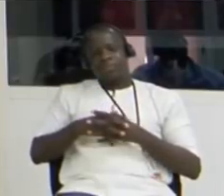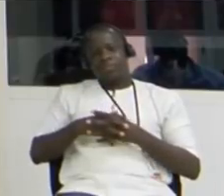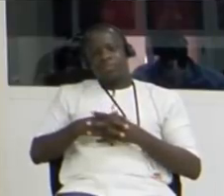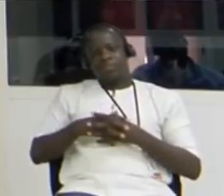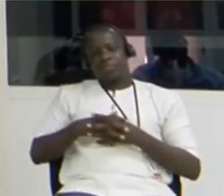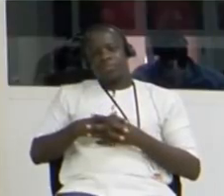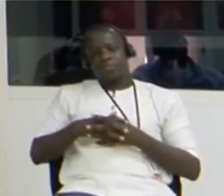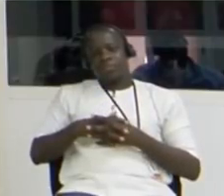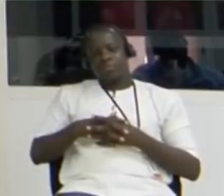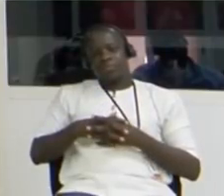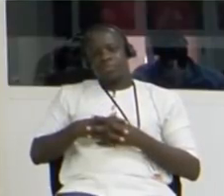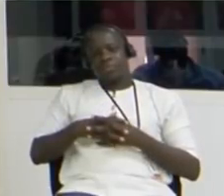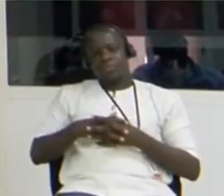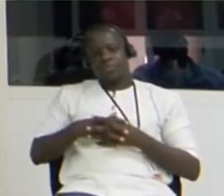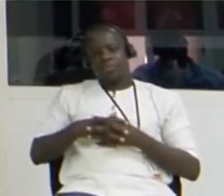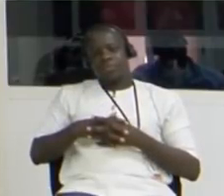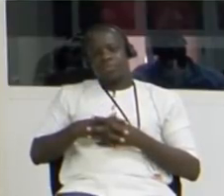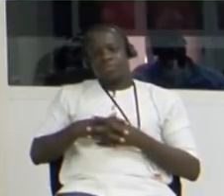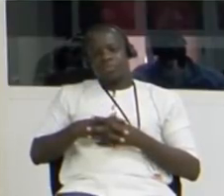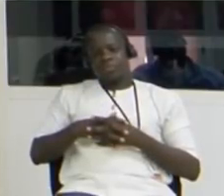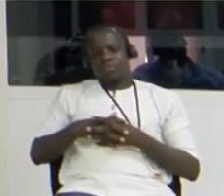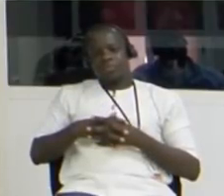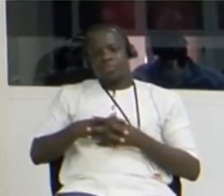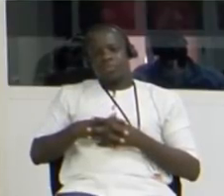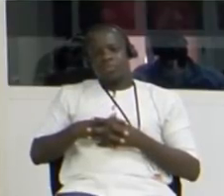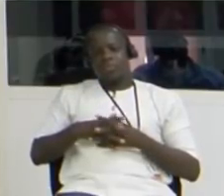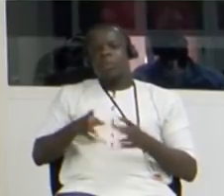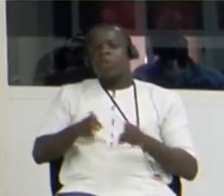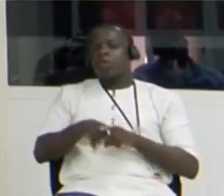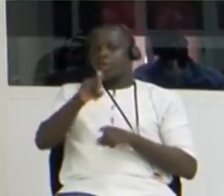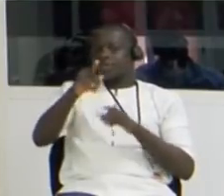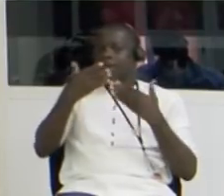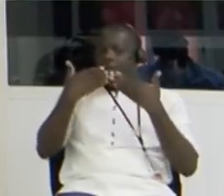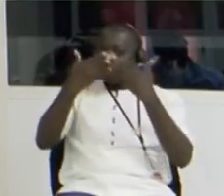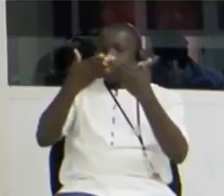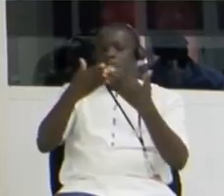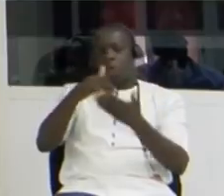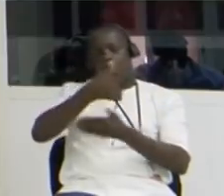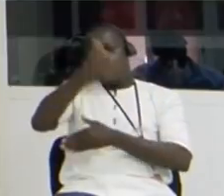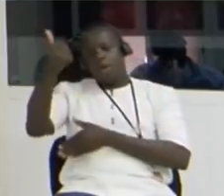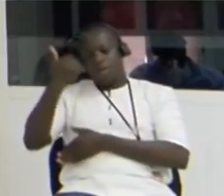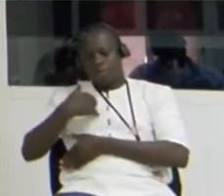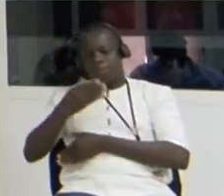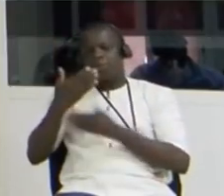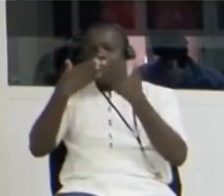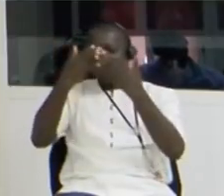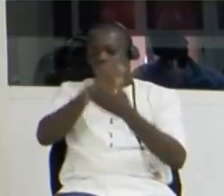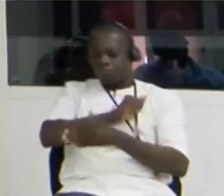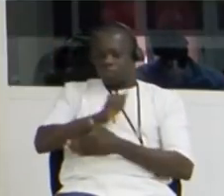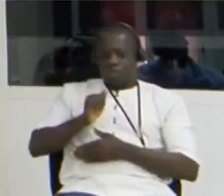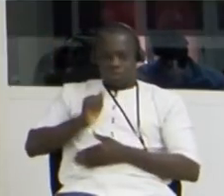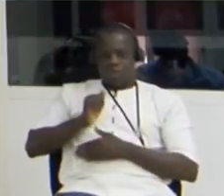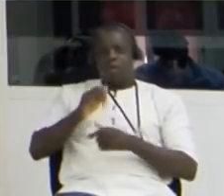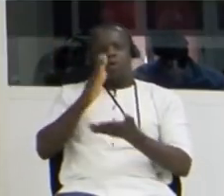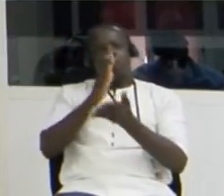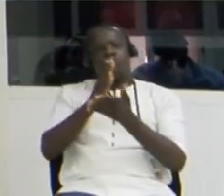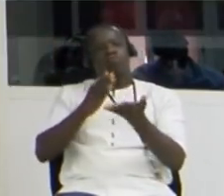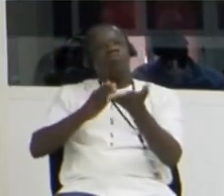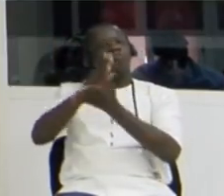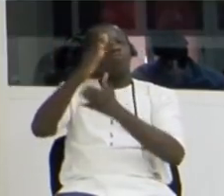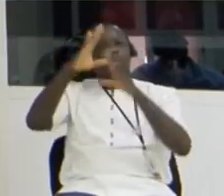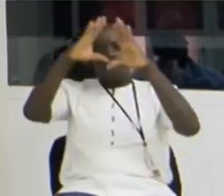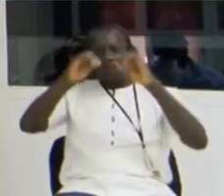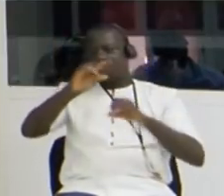That's from information that we get, because it didn't pass through our office. We don't know.